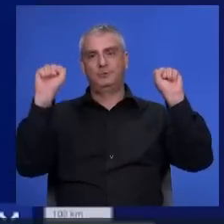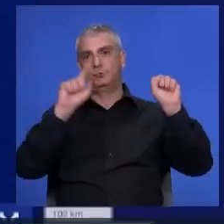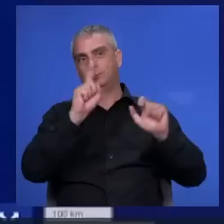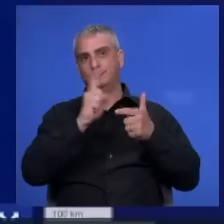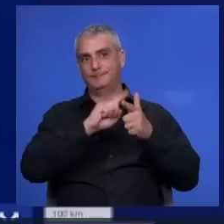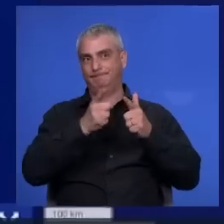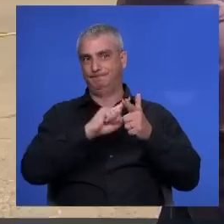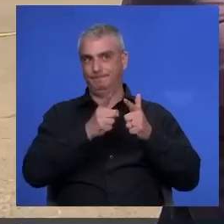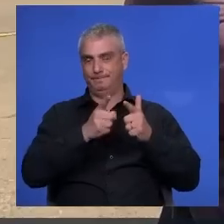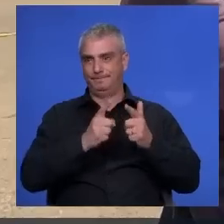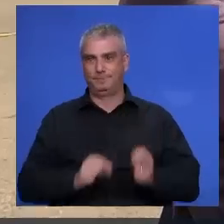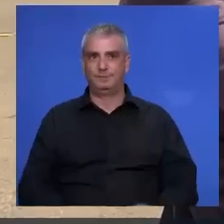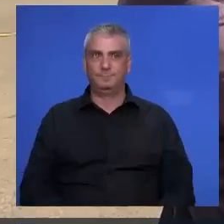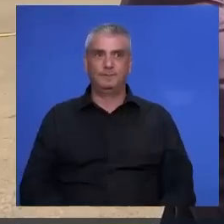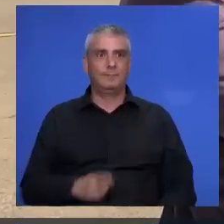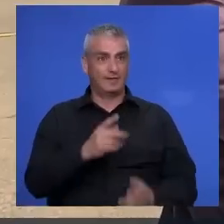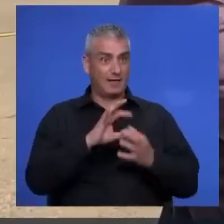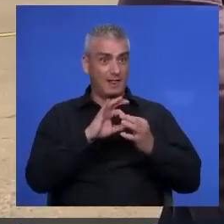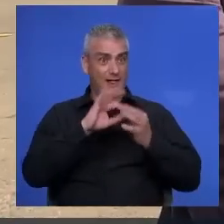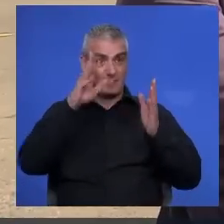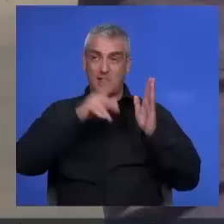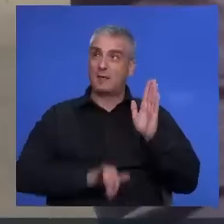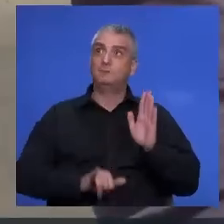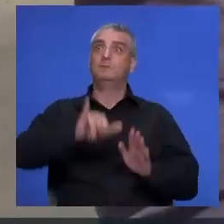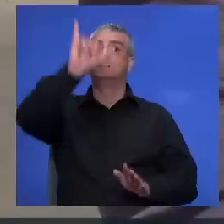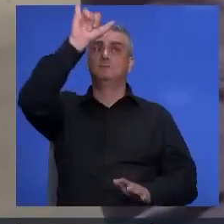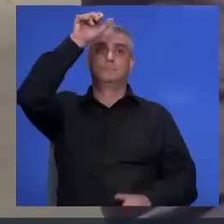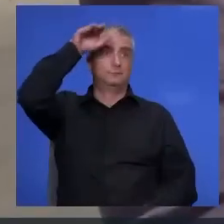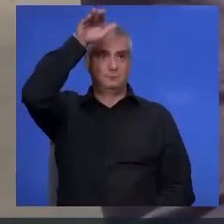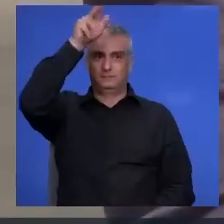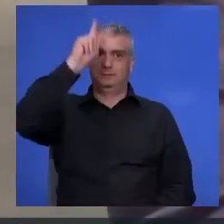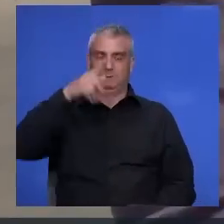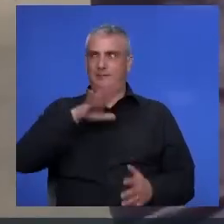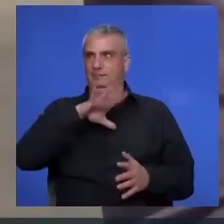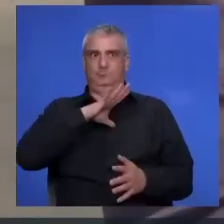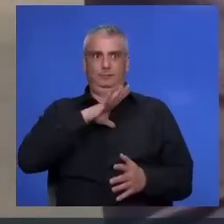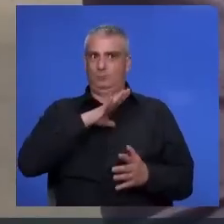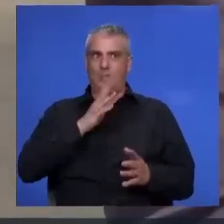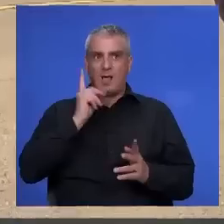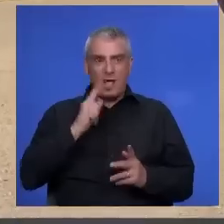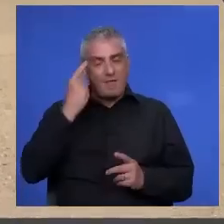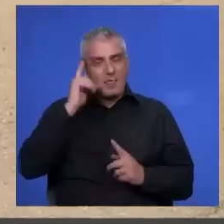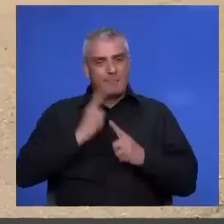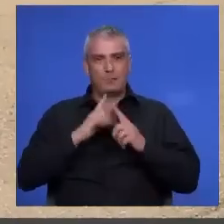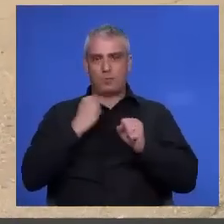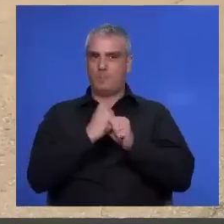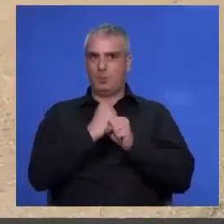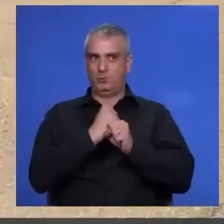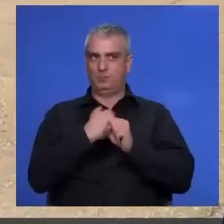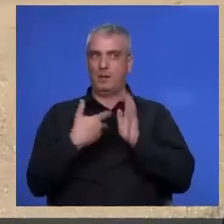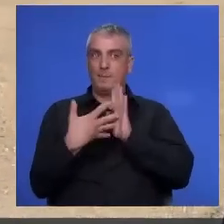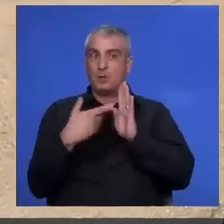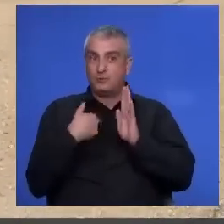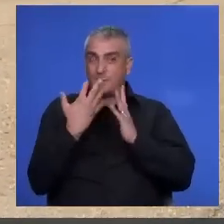an explosion. When you leave this planet and go up or down, it's hostile. You have to know what you're doing. Our testing from